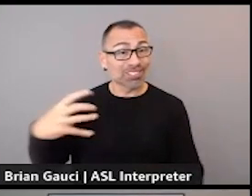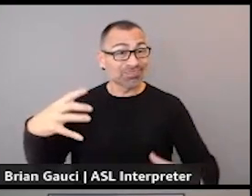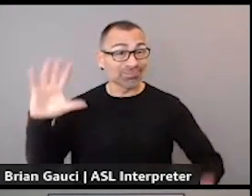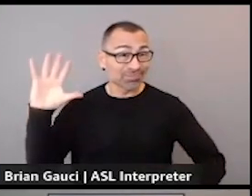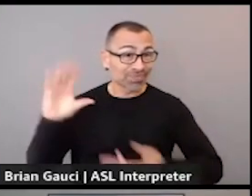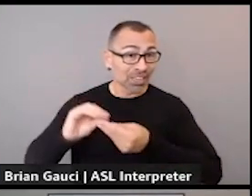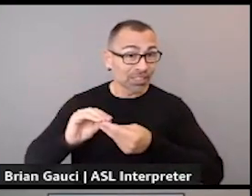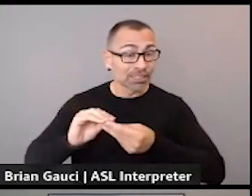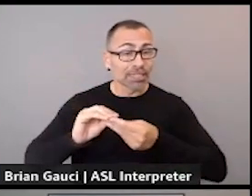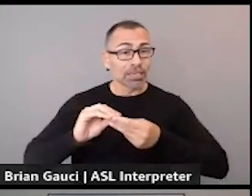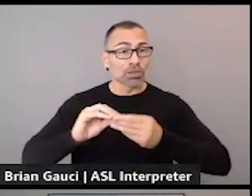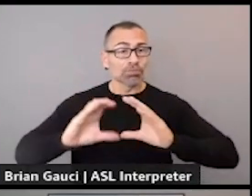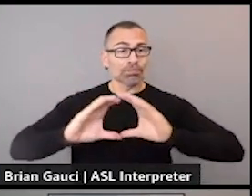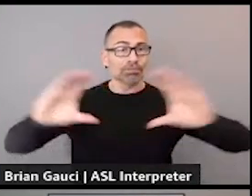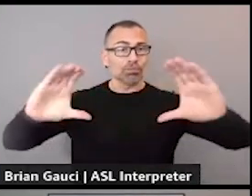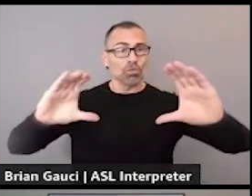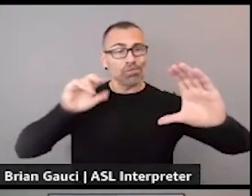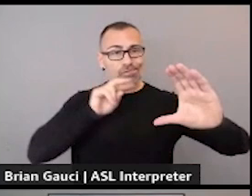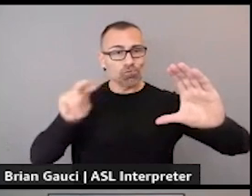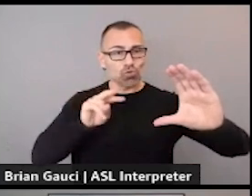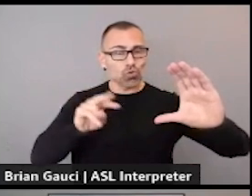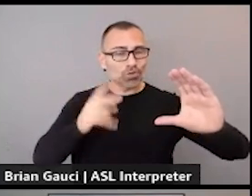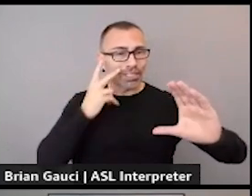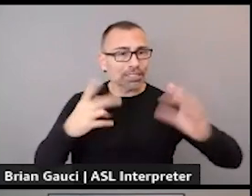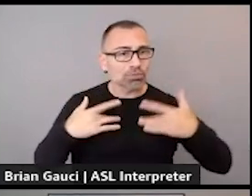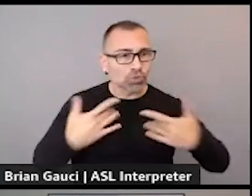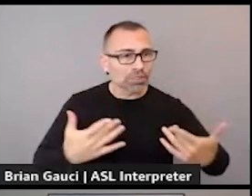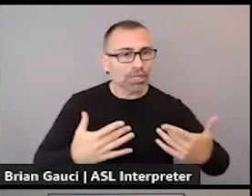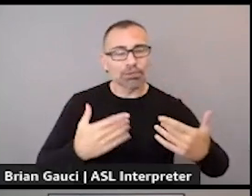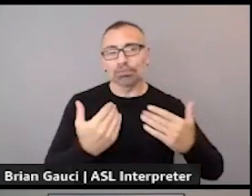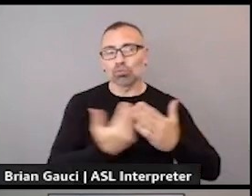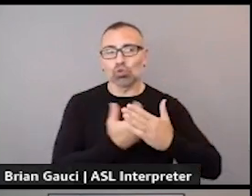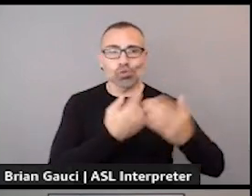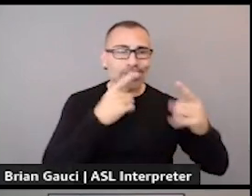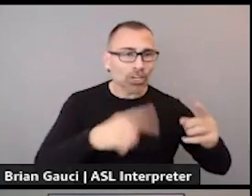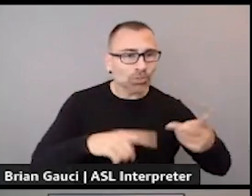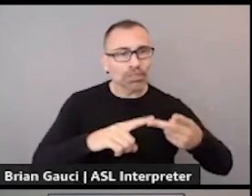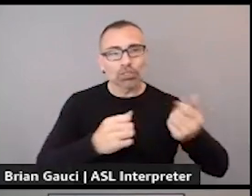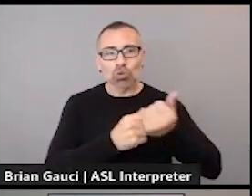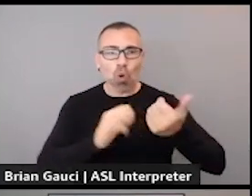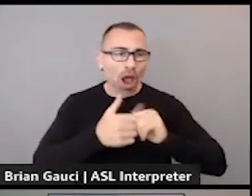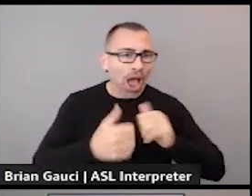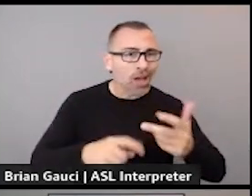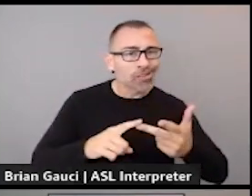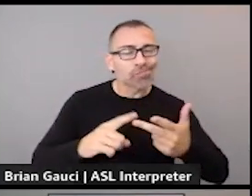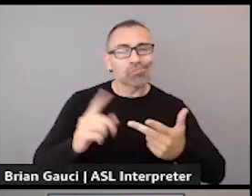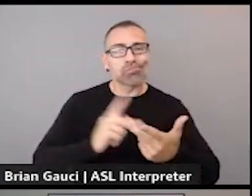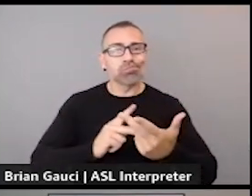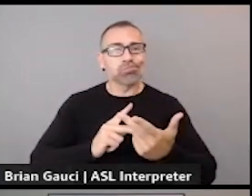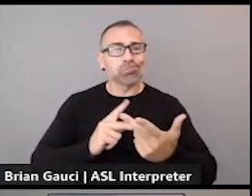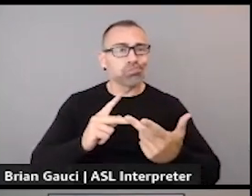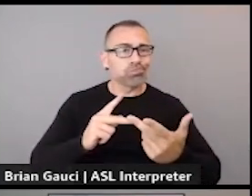larger scale and higher quality quantum computers than we have available right now, basically like less error prone than the ones we have right